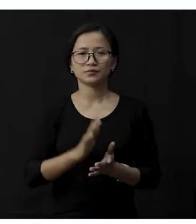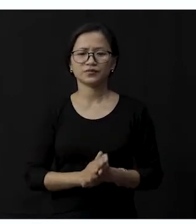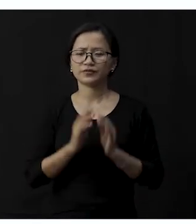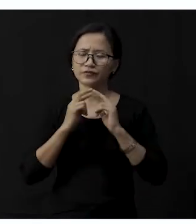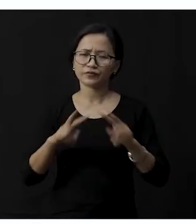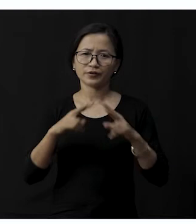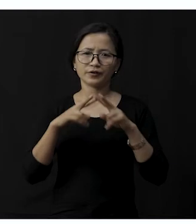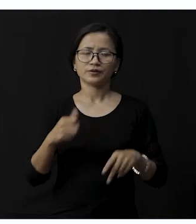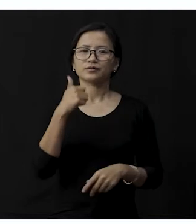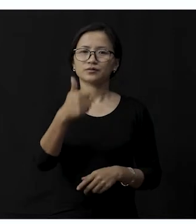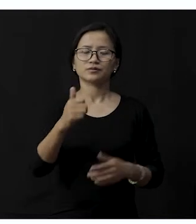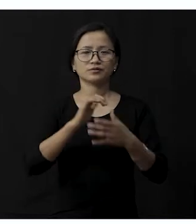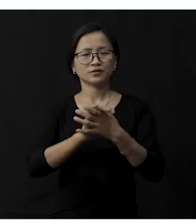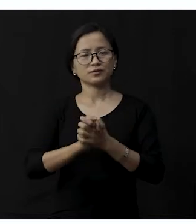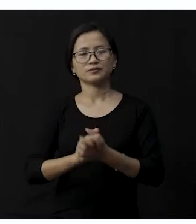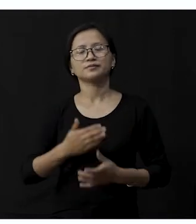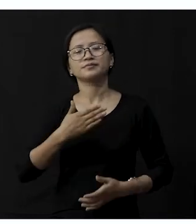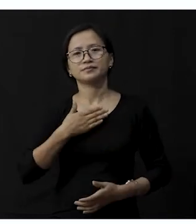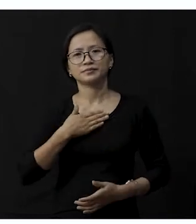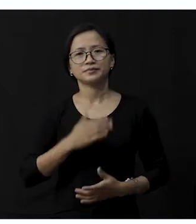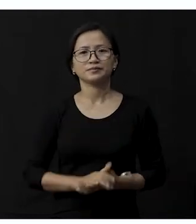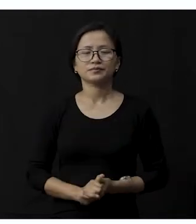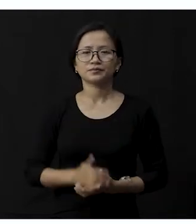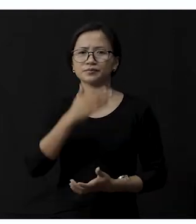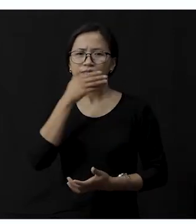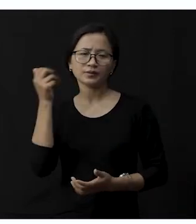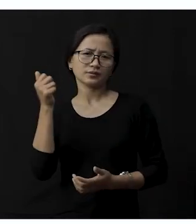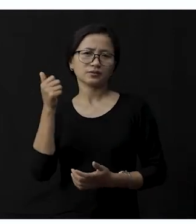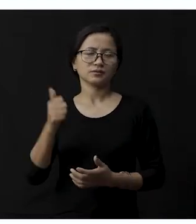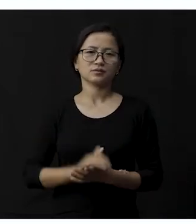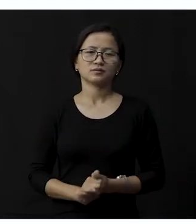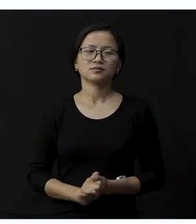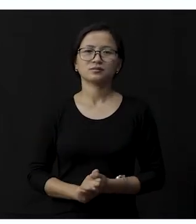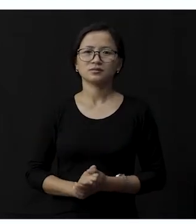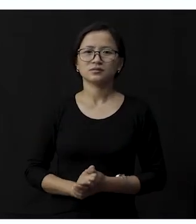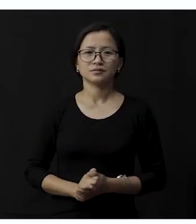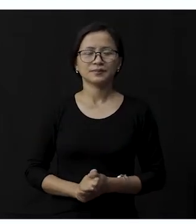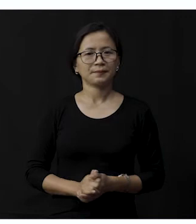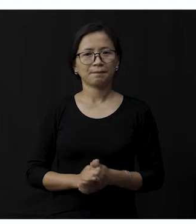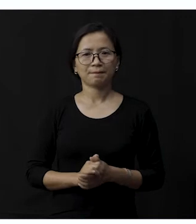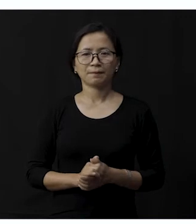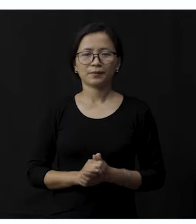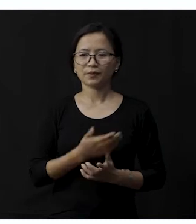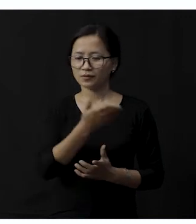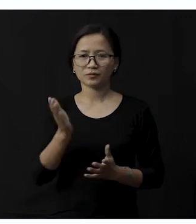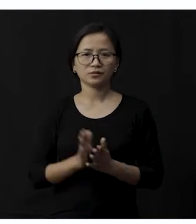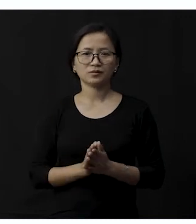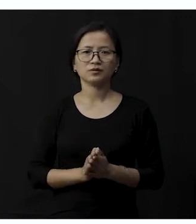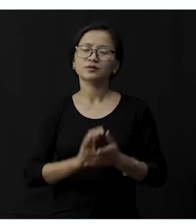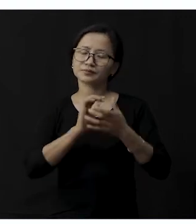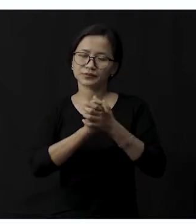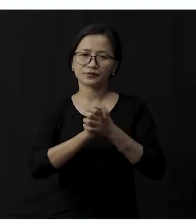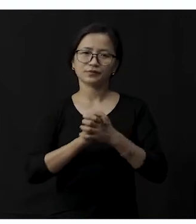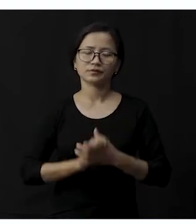good friend of mine. So she's kind of my bestie, as you must be saying to your friends. So she's